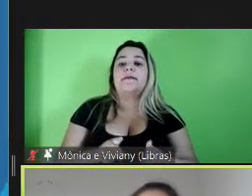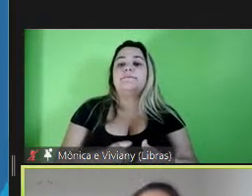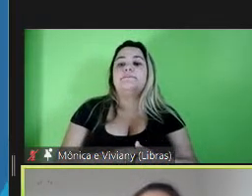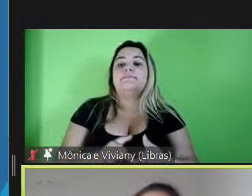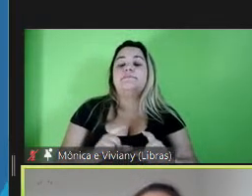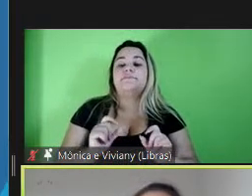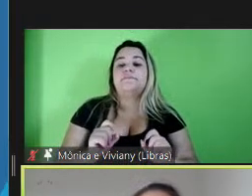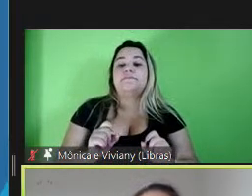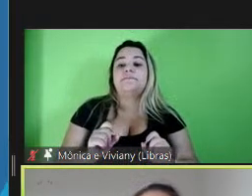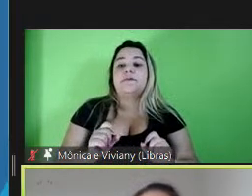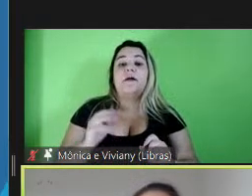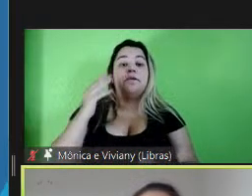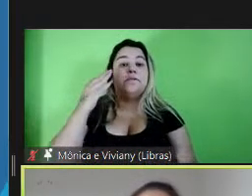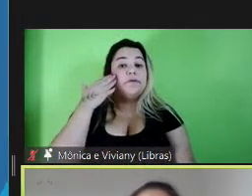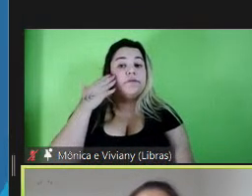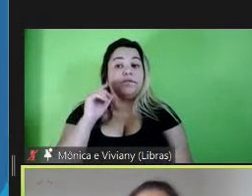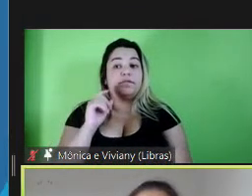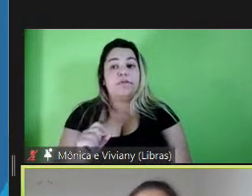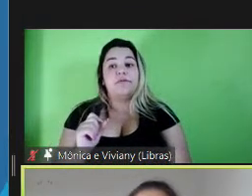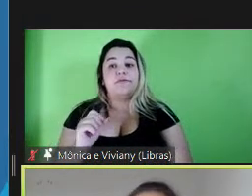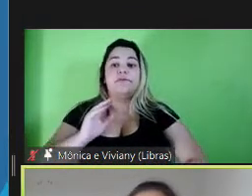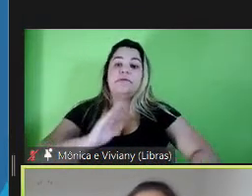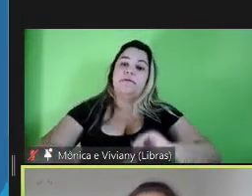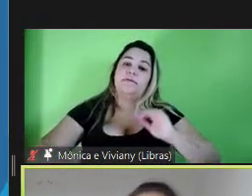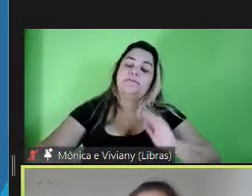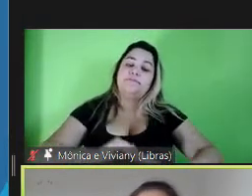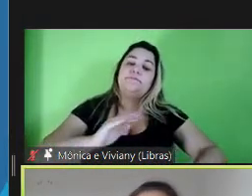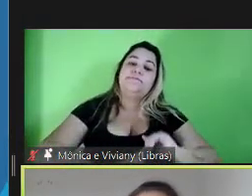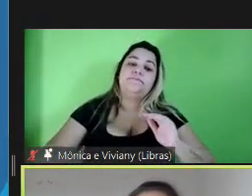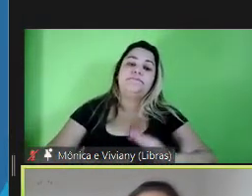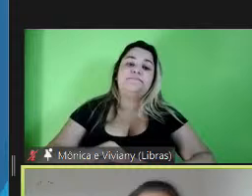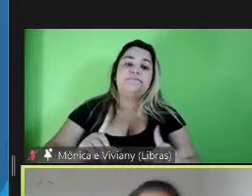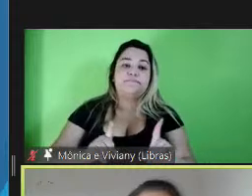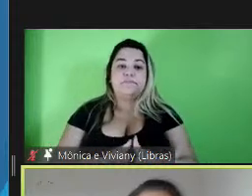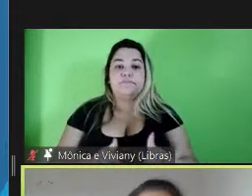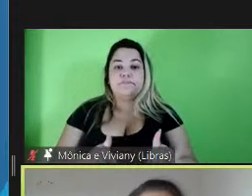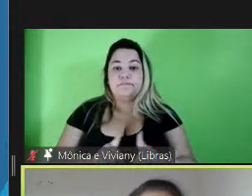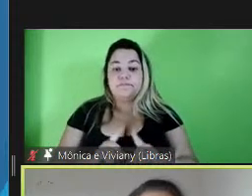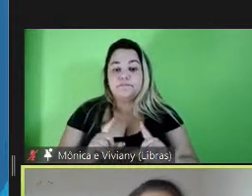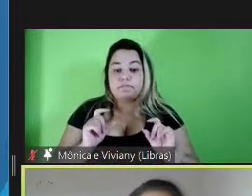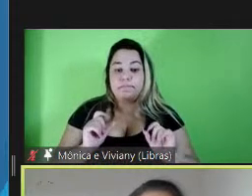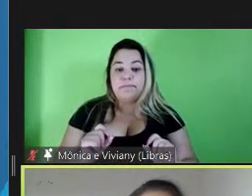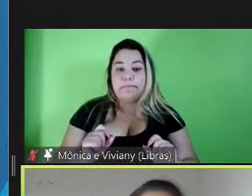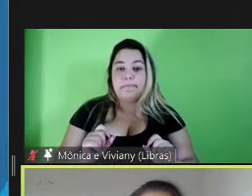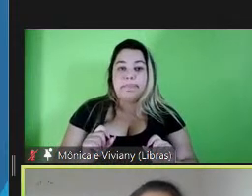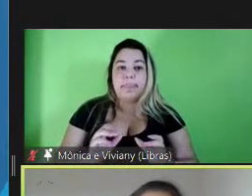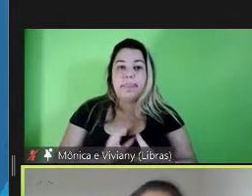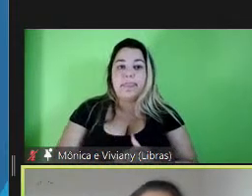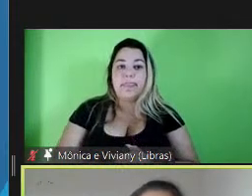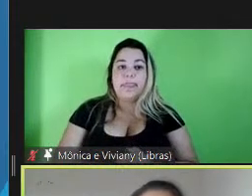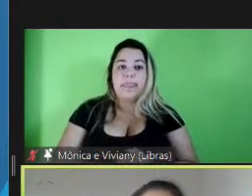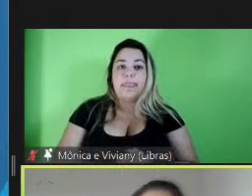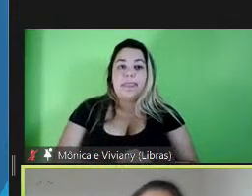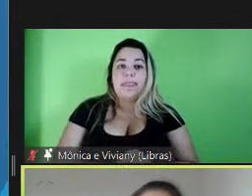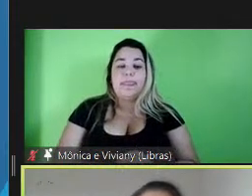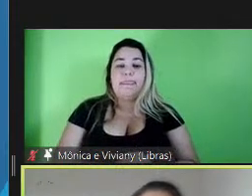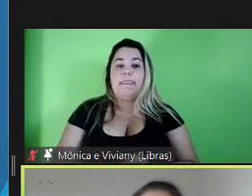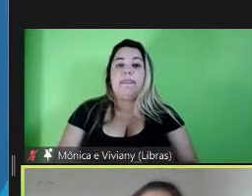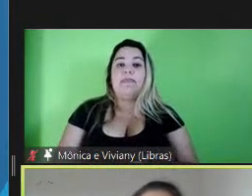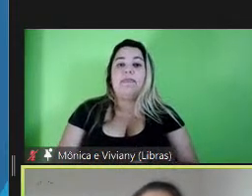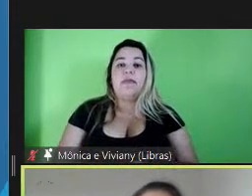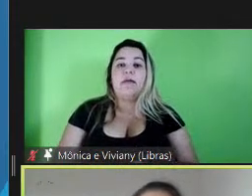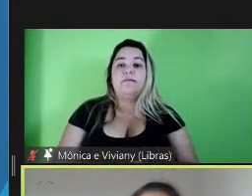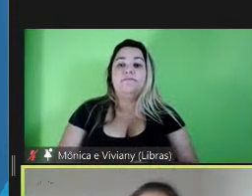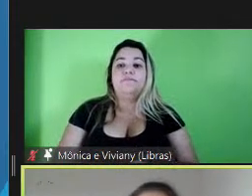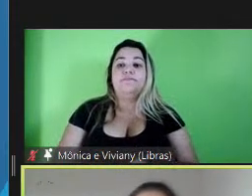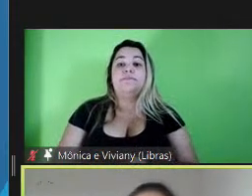our territory, what is the characteristics of this territory, to think about actions considering the characteristics of this territory.